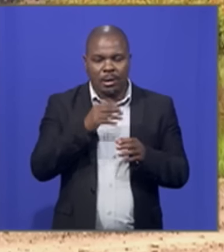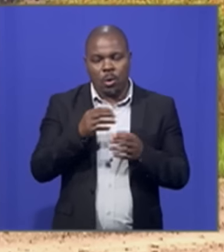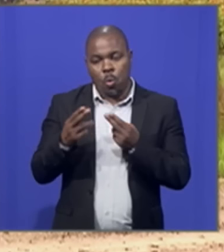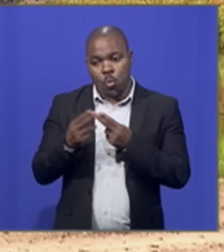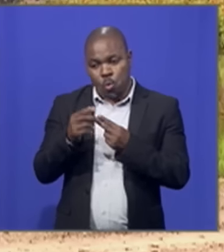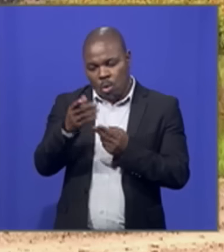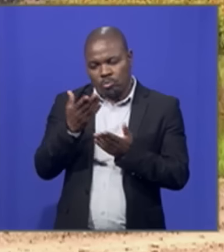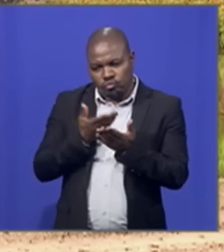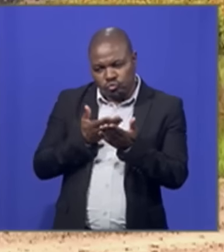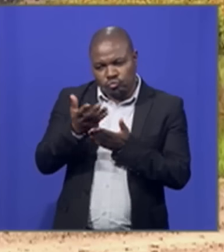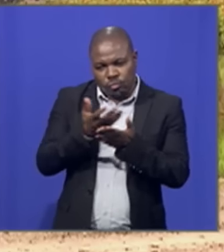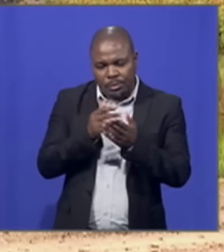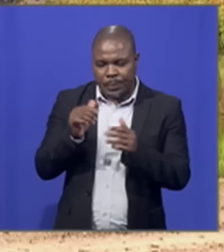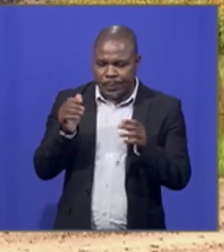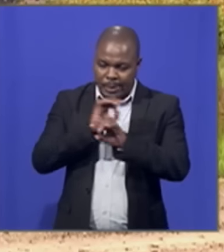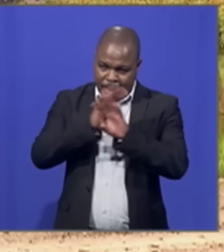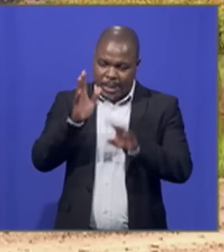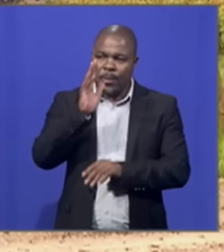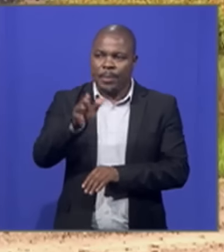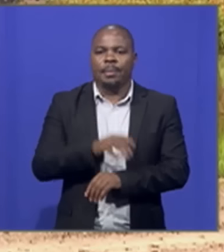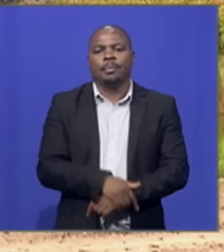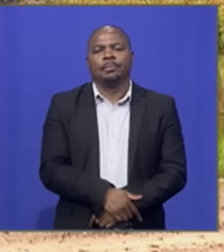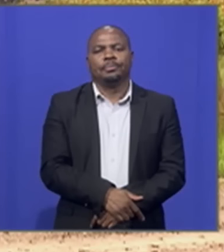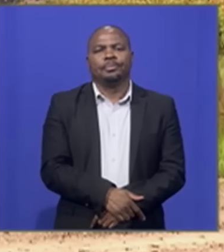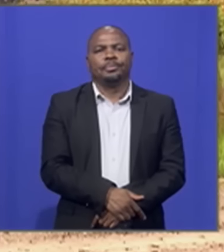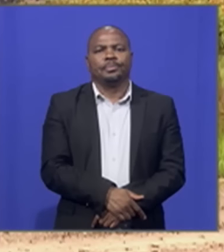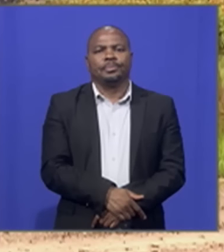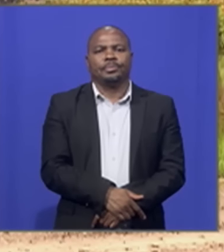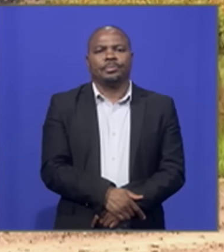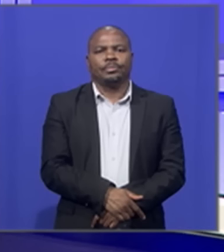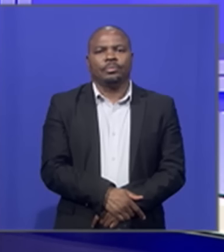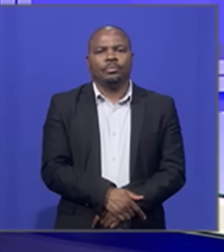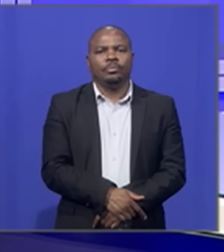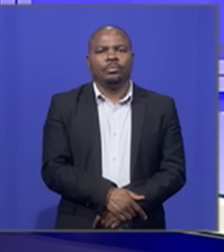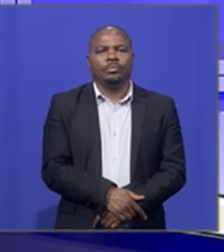Itumeleng Kgajane, SABC News, Brits mo North West.